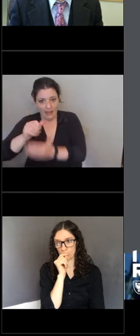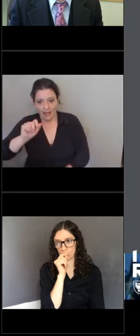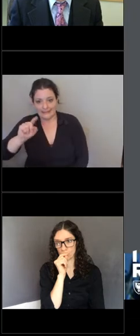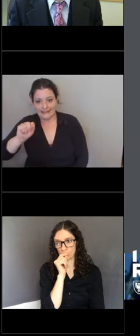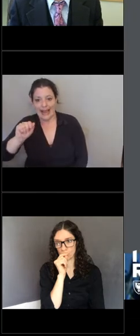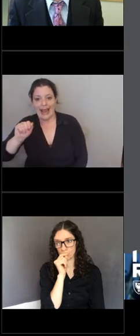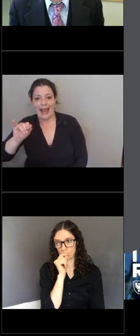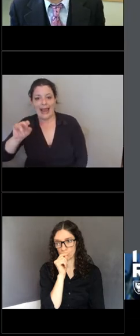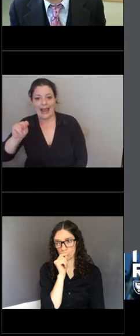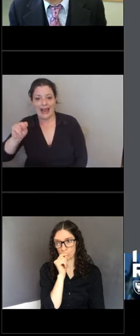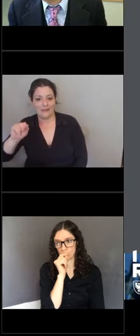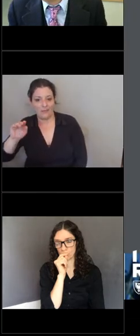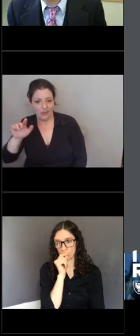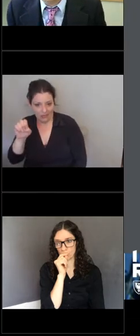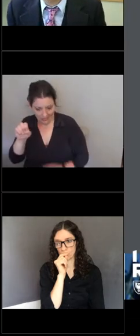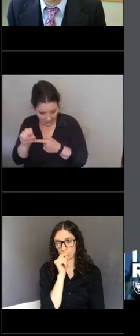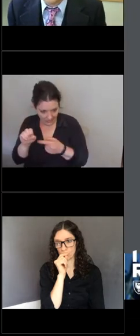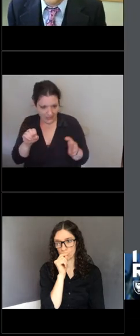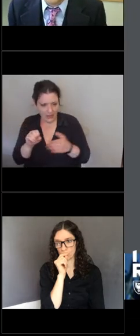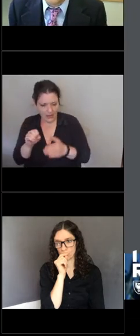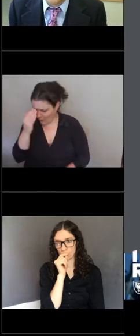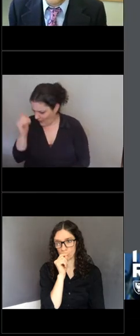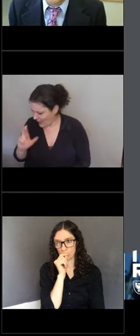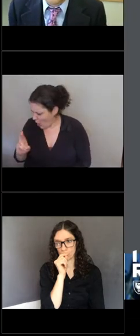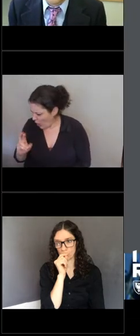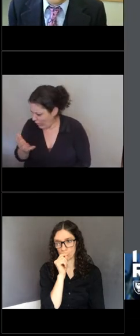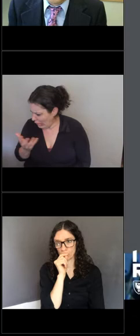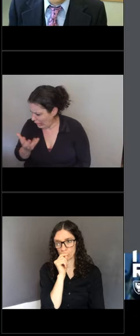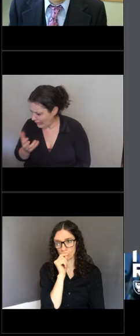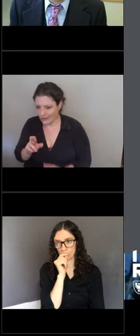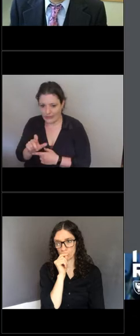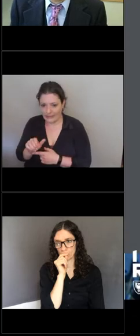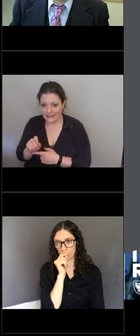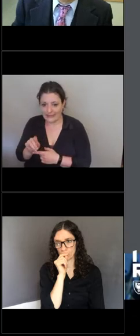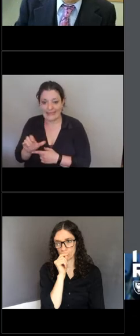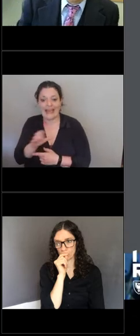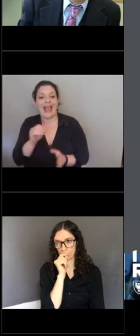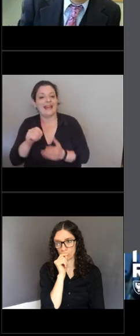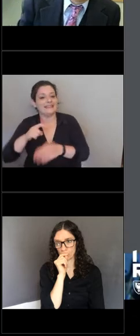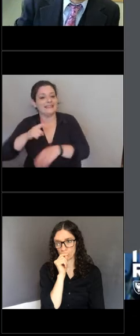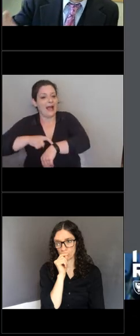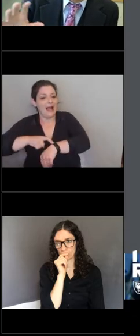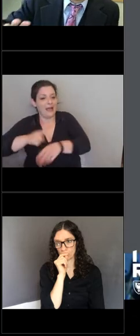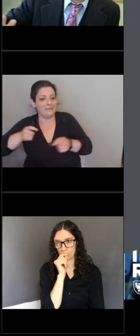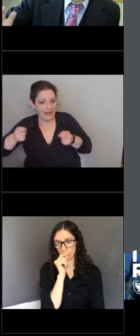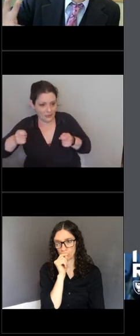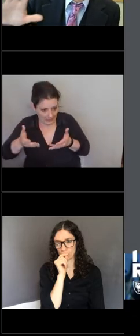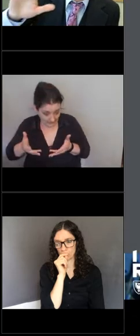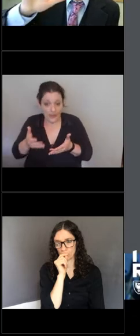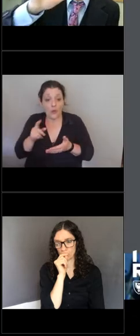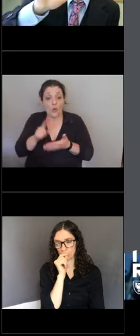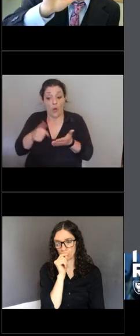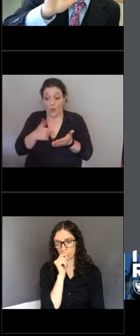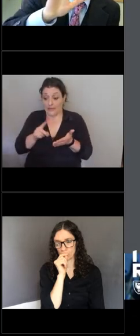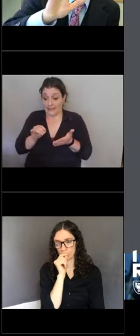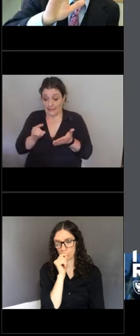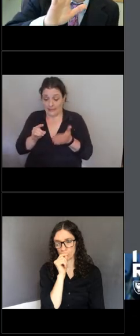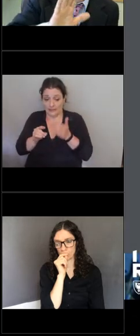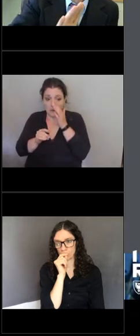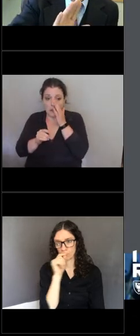I forgot what the R was, and time management. So what we did was modify that to change it